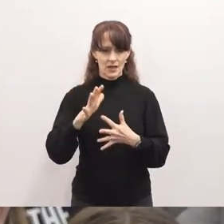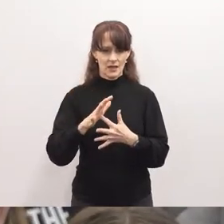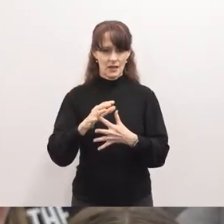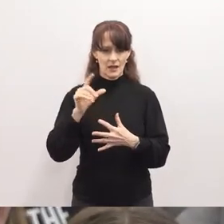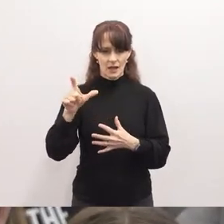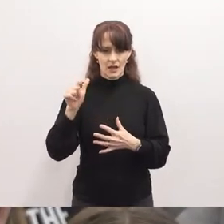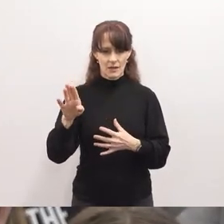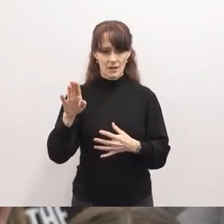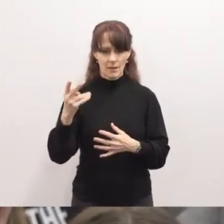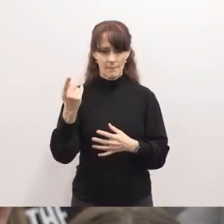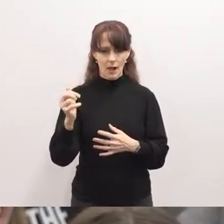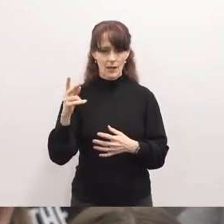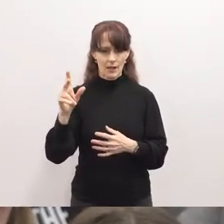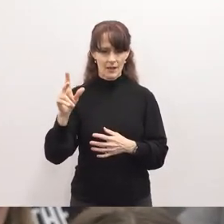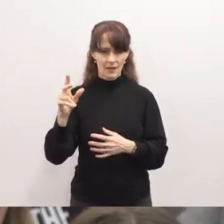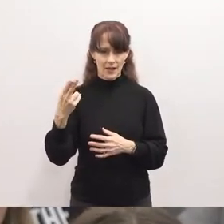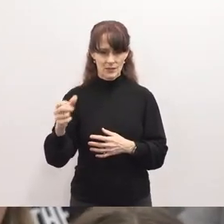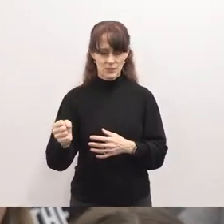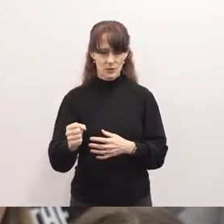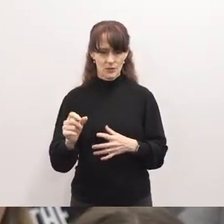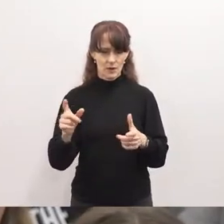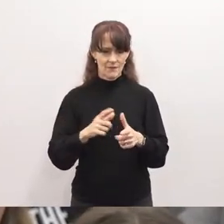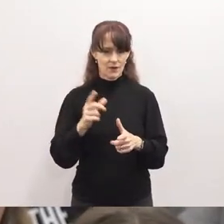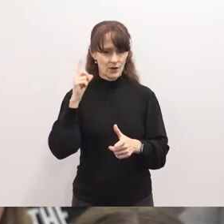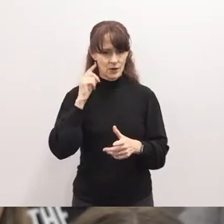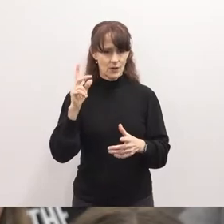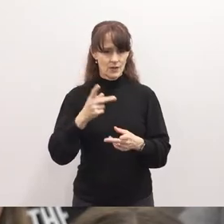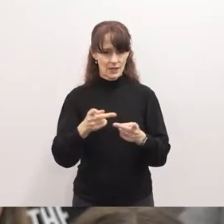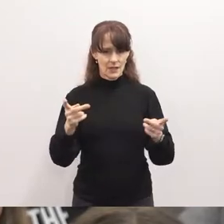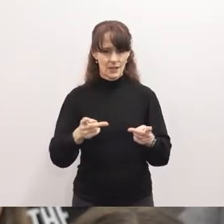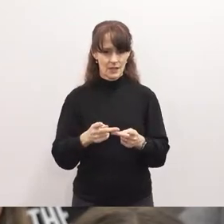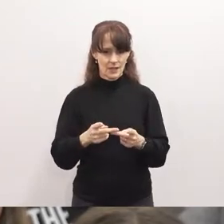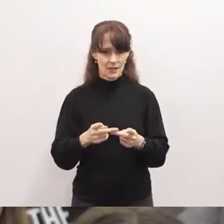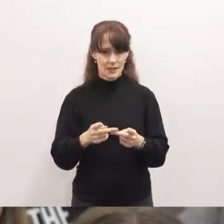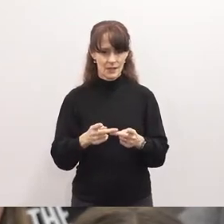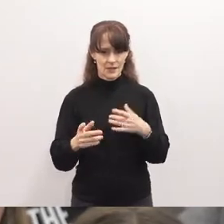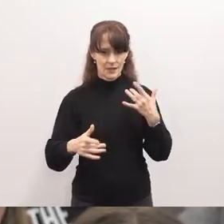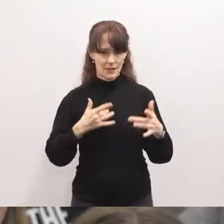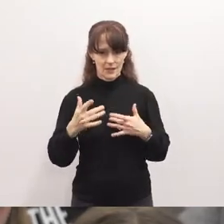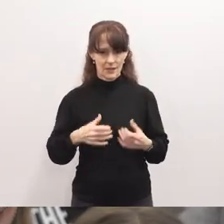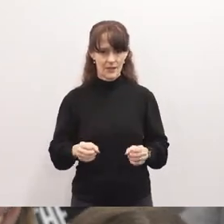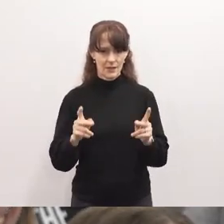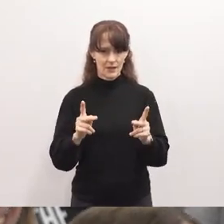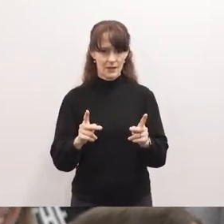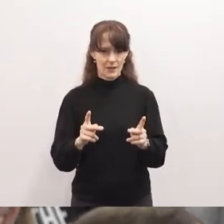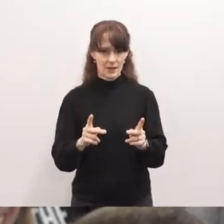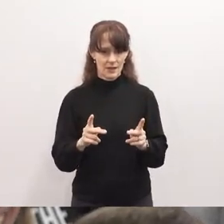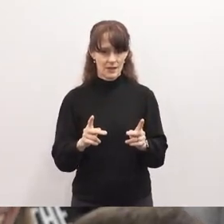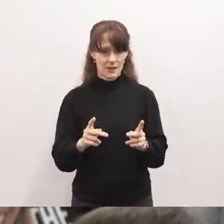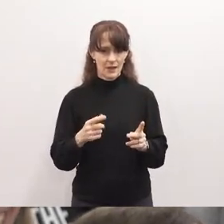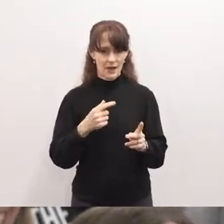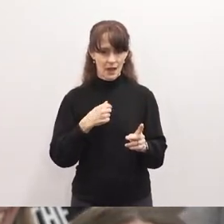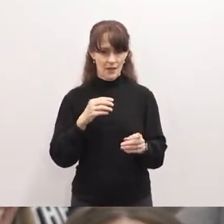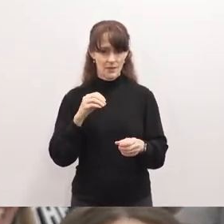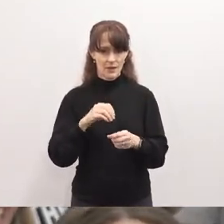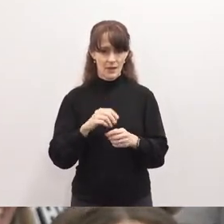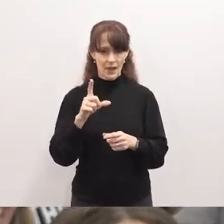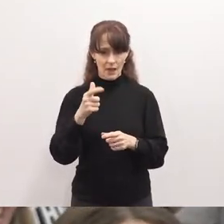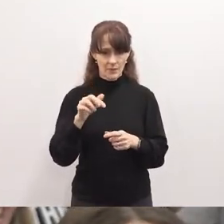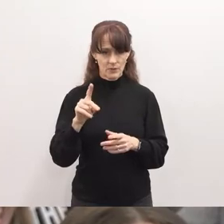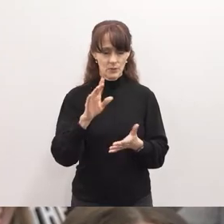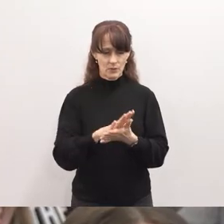Beach Polytechnic High School. When I first heard of this position, I jumped at the opportunity. I have been in the LBUSD